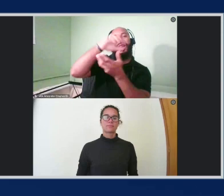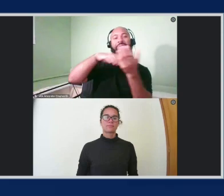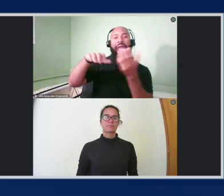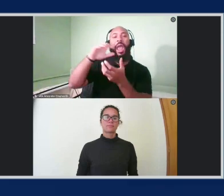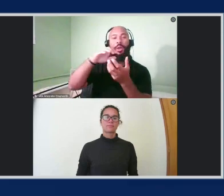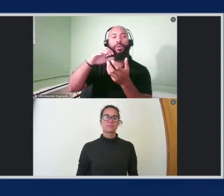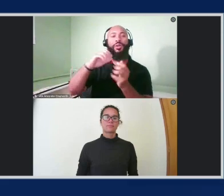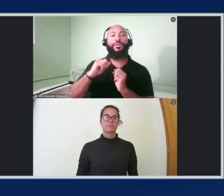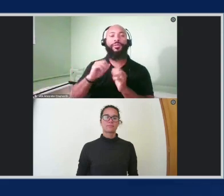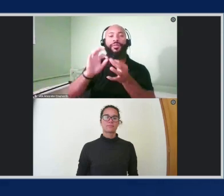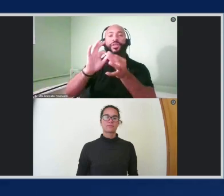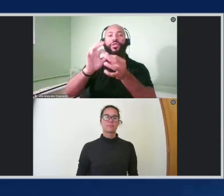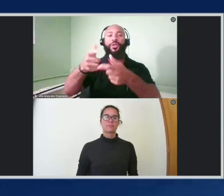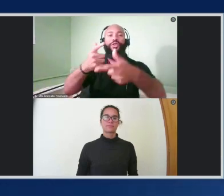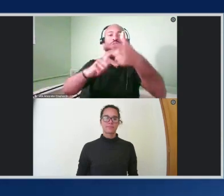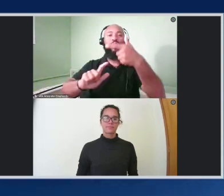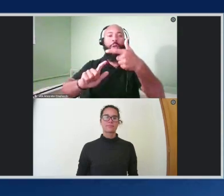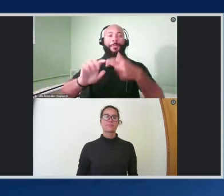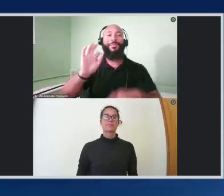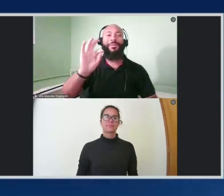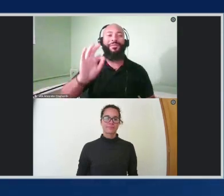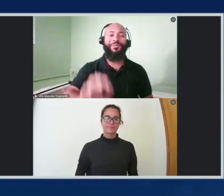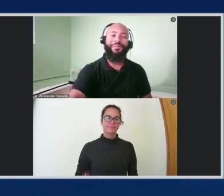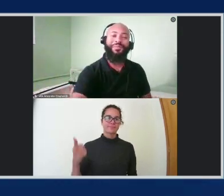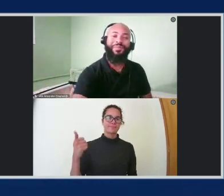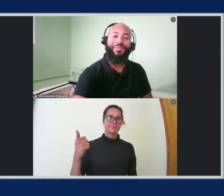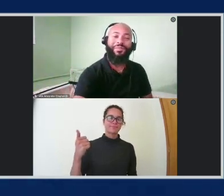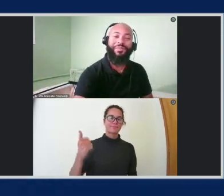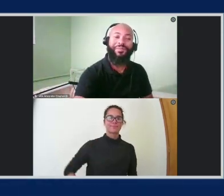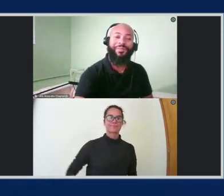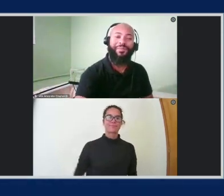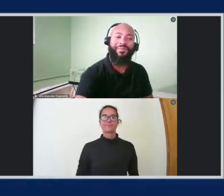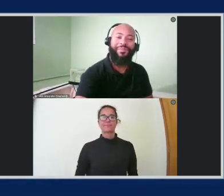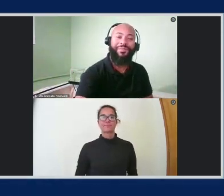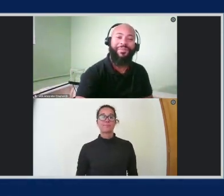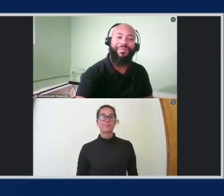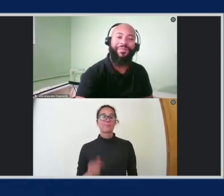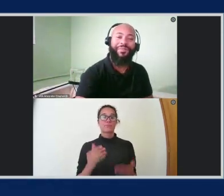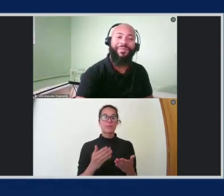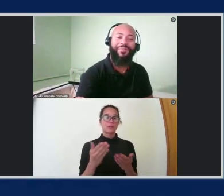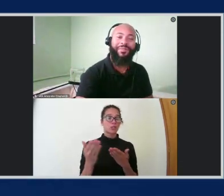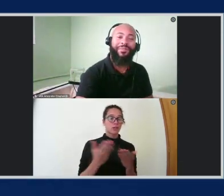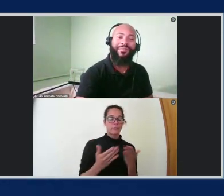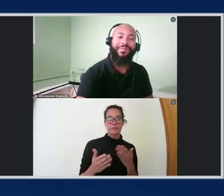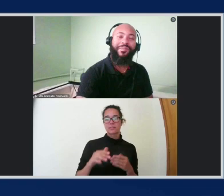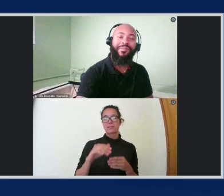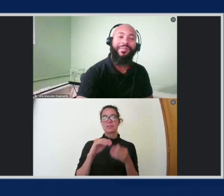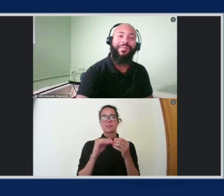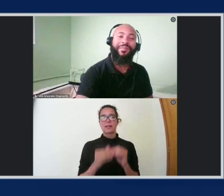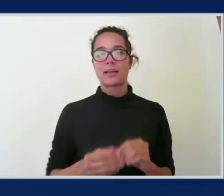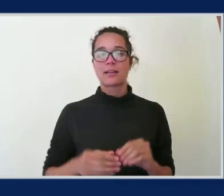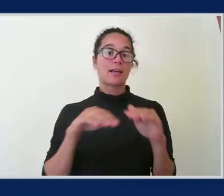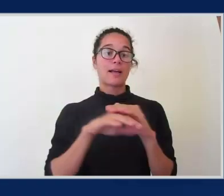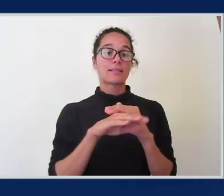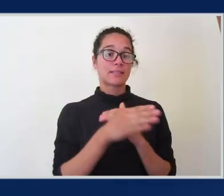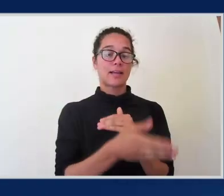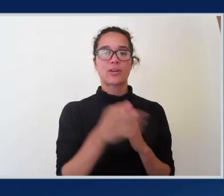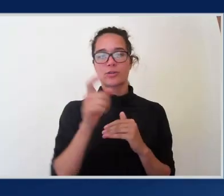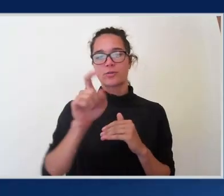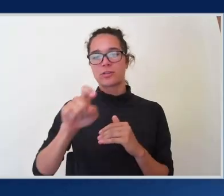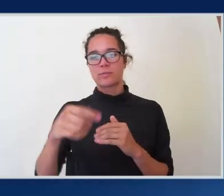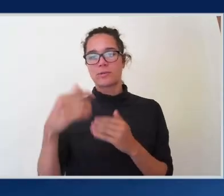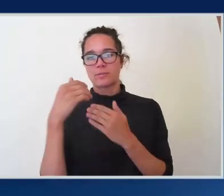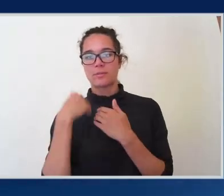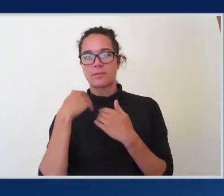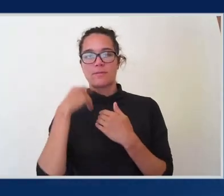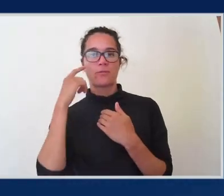service of some sort. There is the access that you need and the data that you need to be responsible for that. But that is why our team exists,